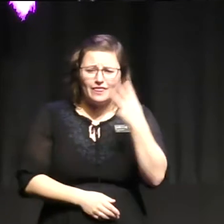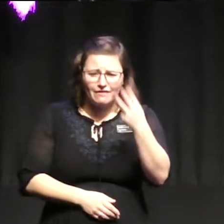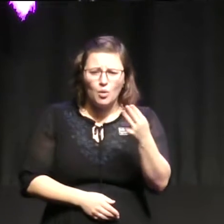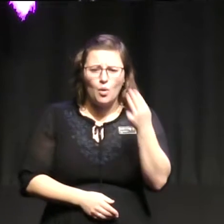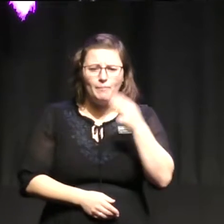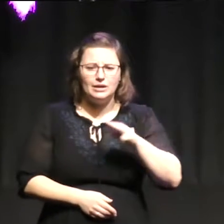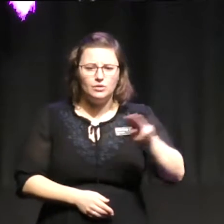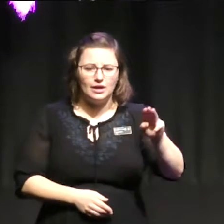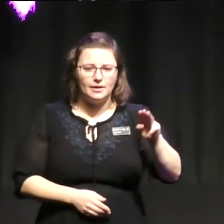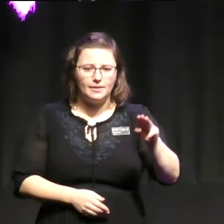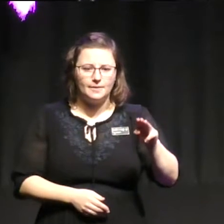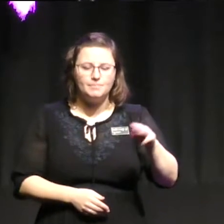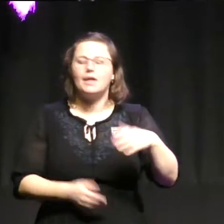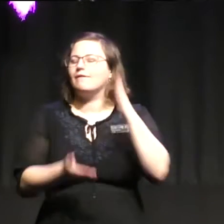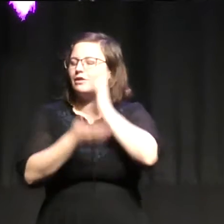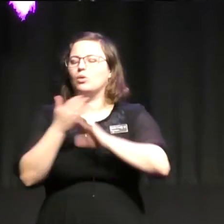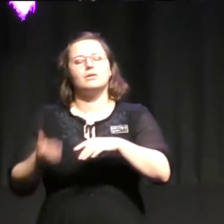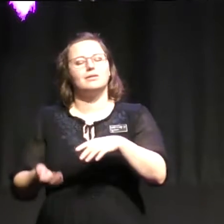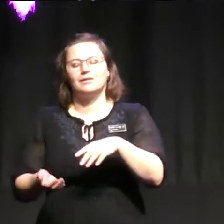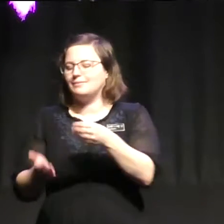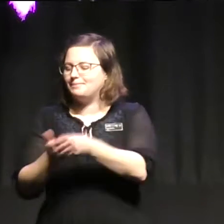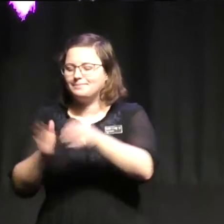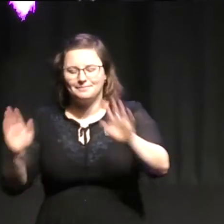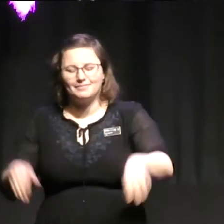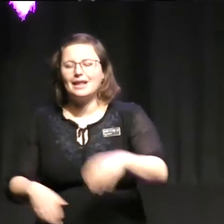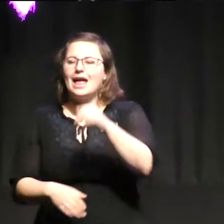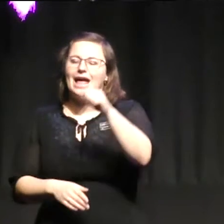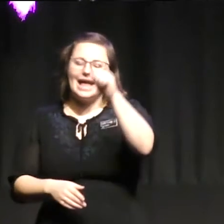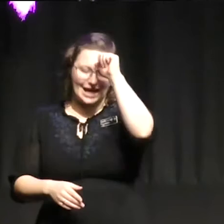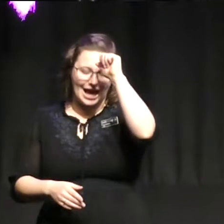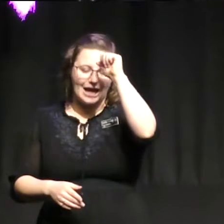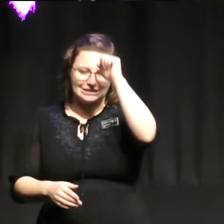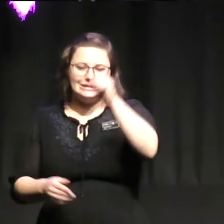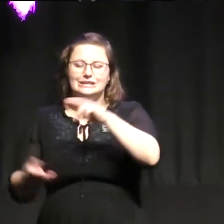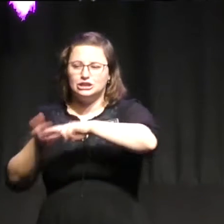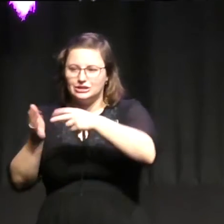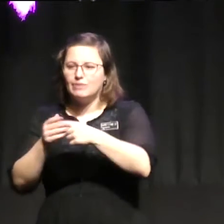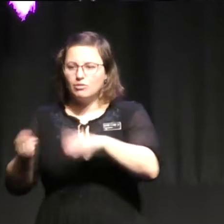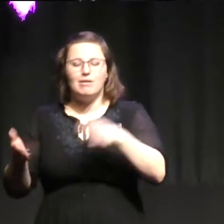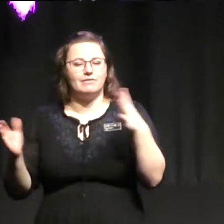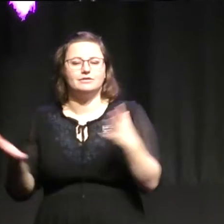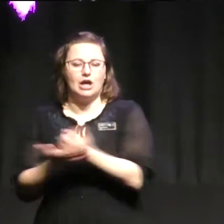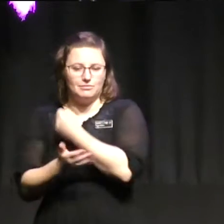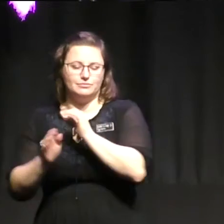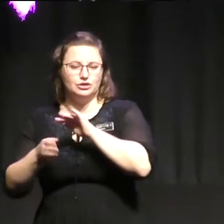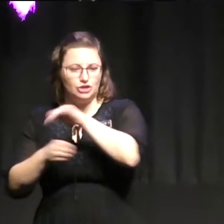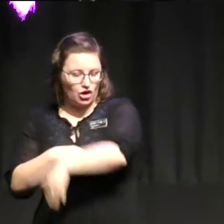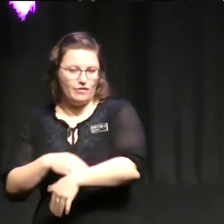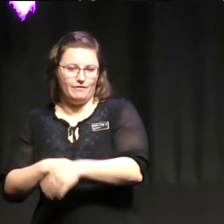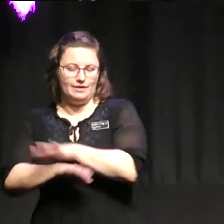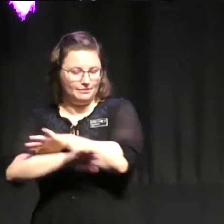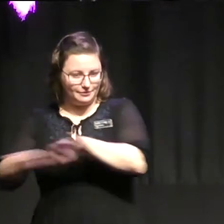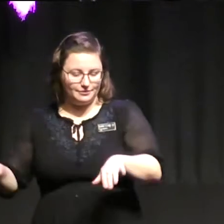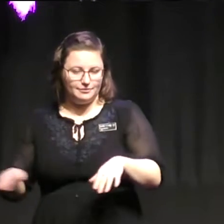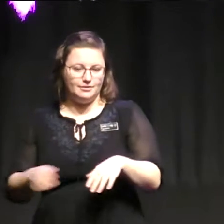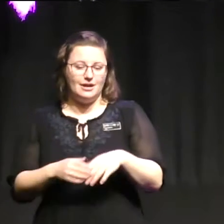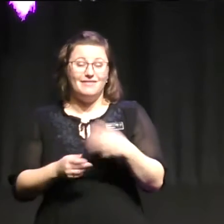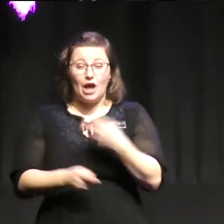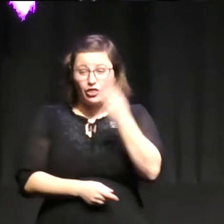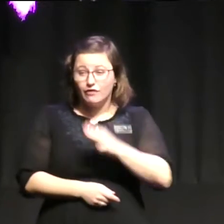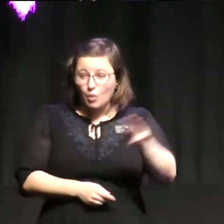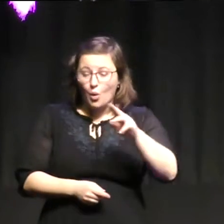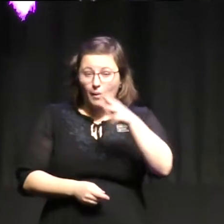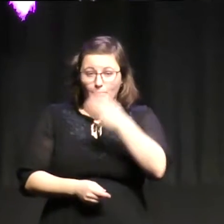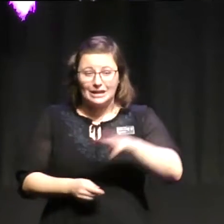belong to all kinds of different castes and communities and religions. But I would again emphasize that it's the